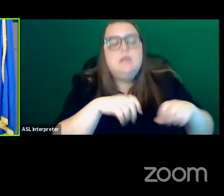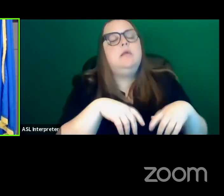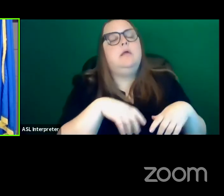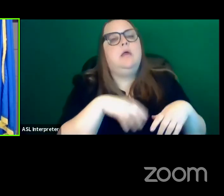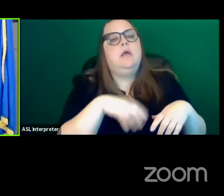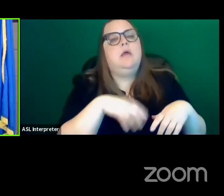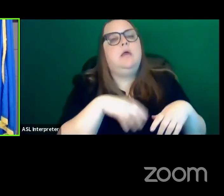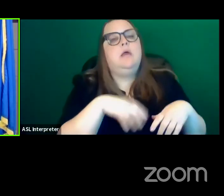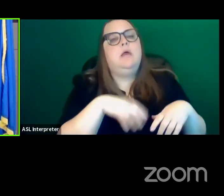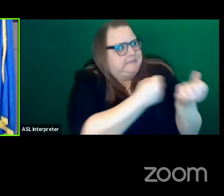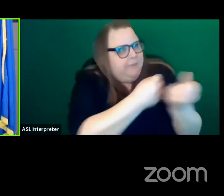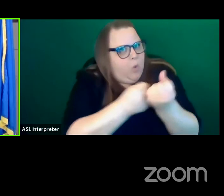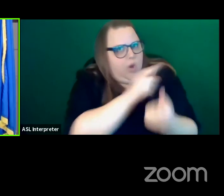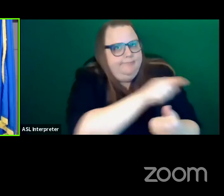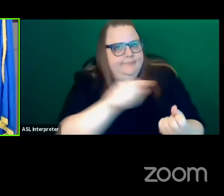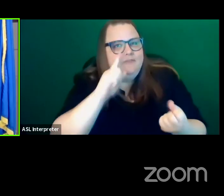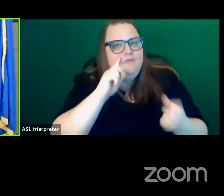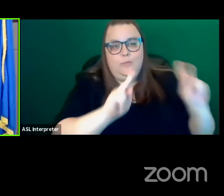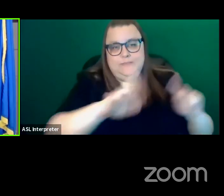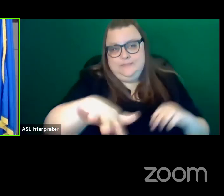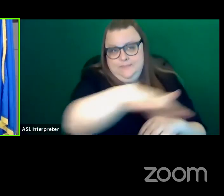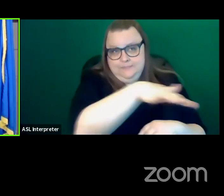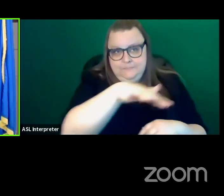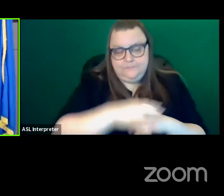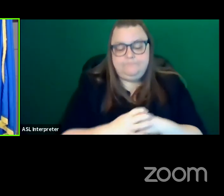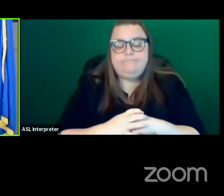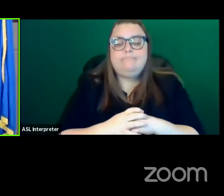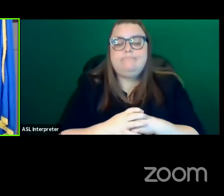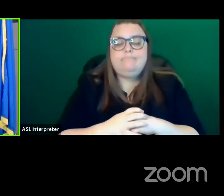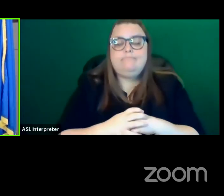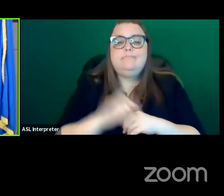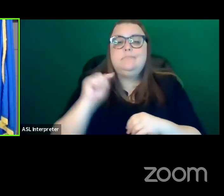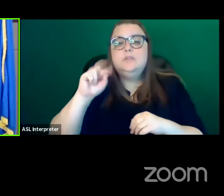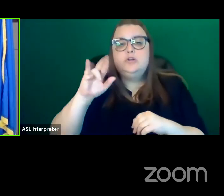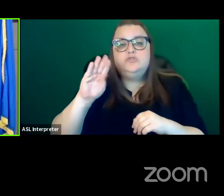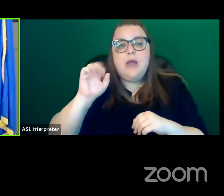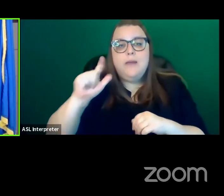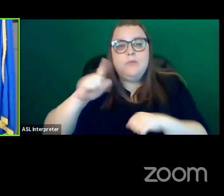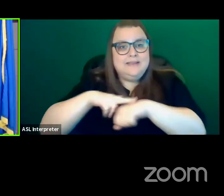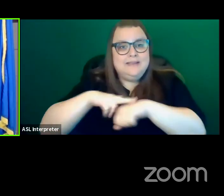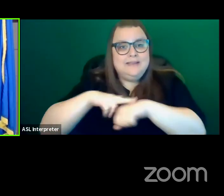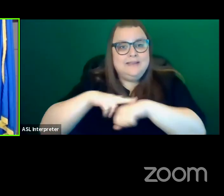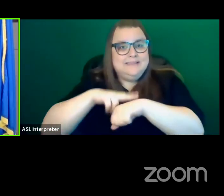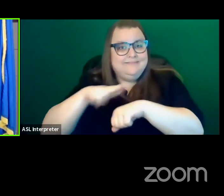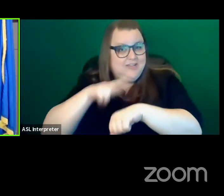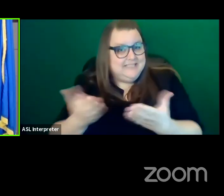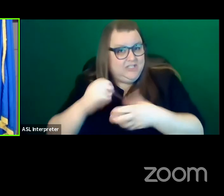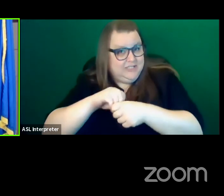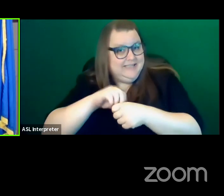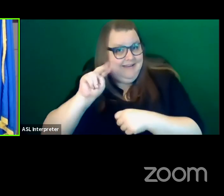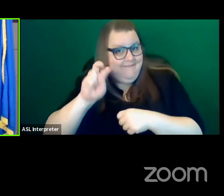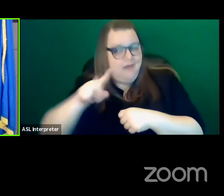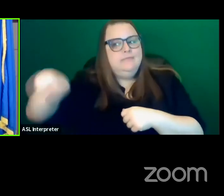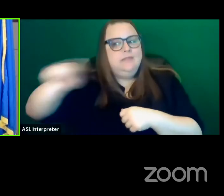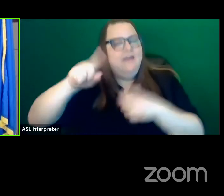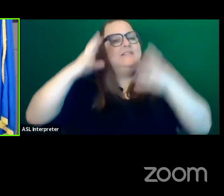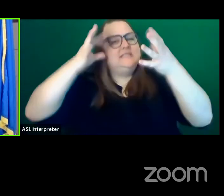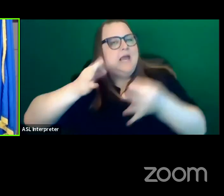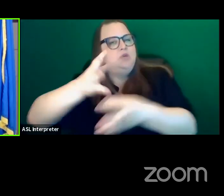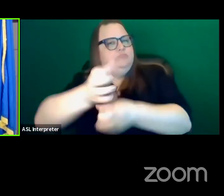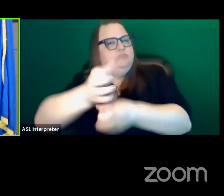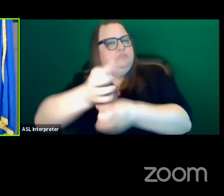state can possibly provide. The tribal nations in Nevada have all elected to receive their allocations directly from the